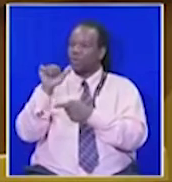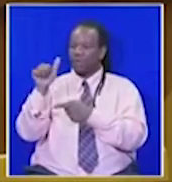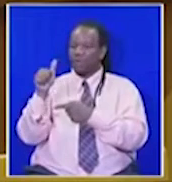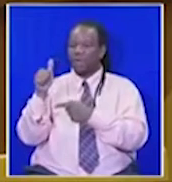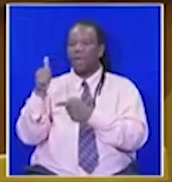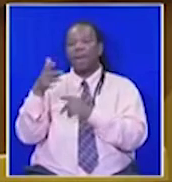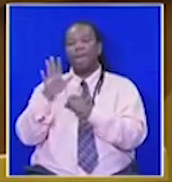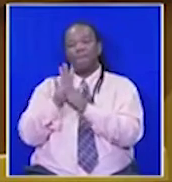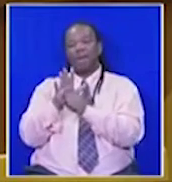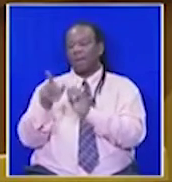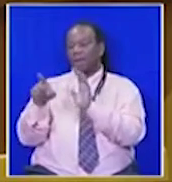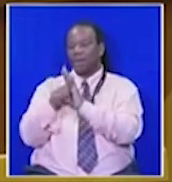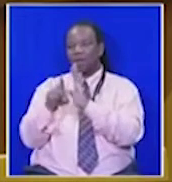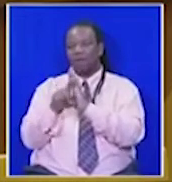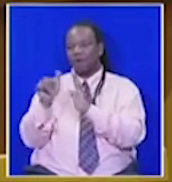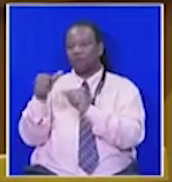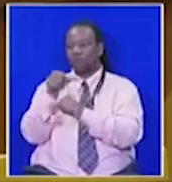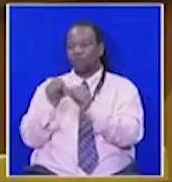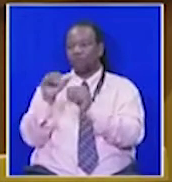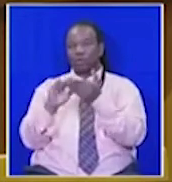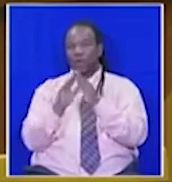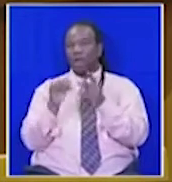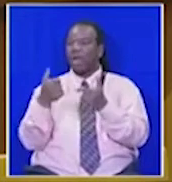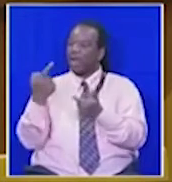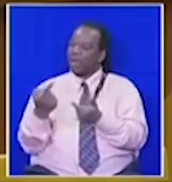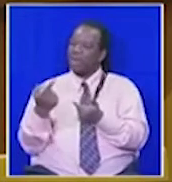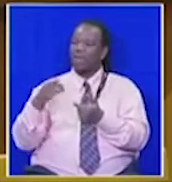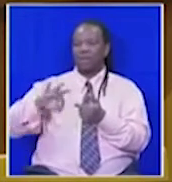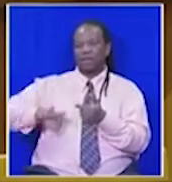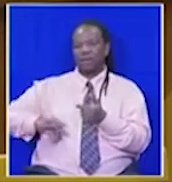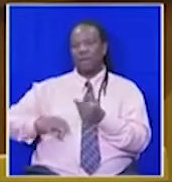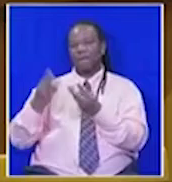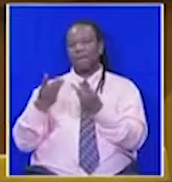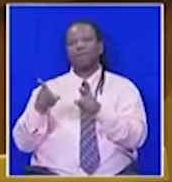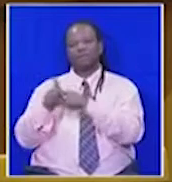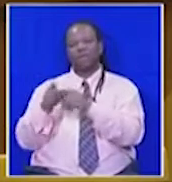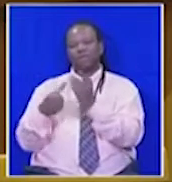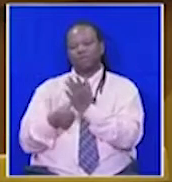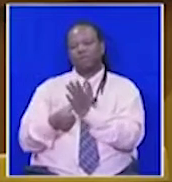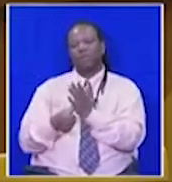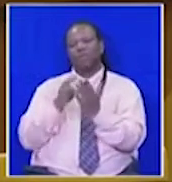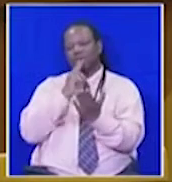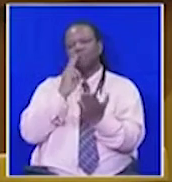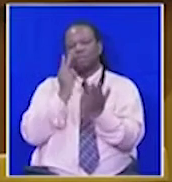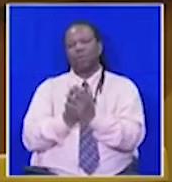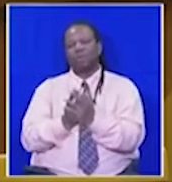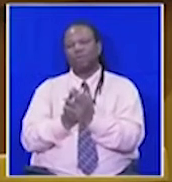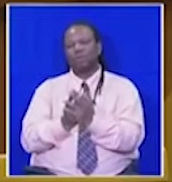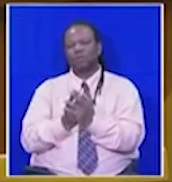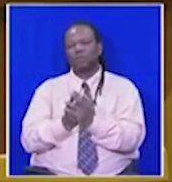and provision of income for poor people, as in social grants. And that's a promise that we've kept to our